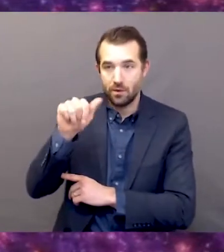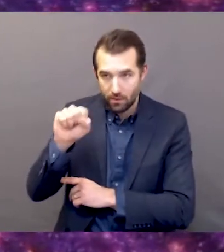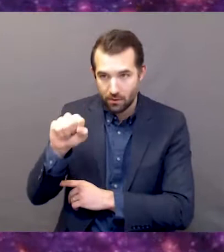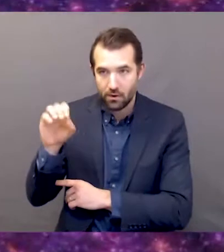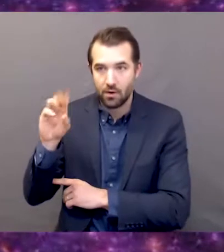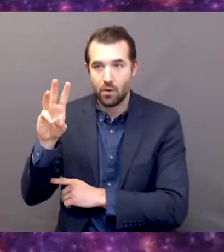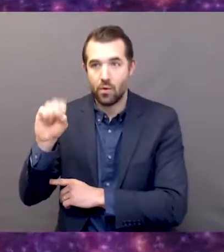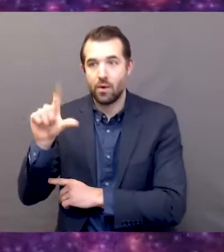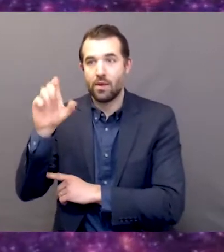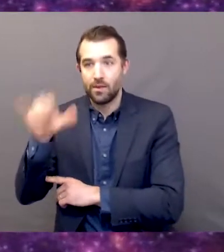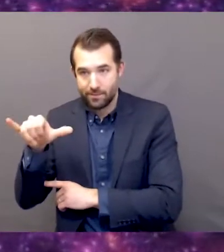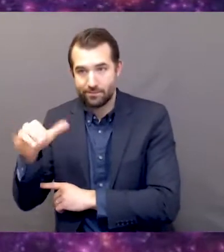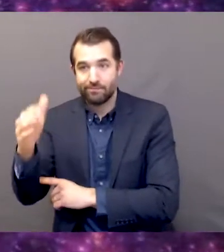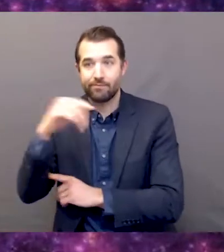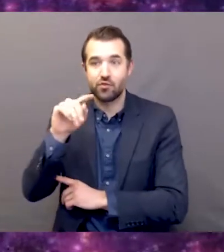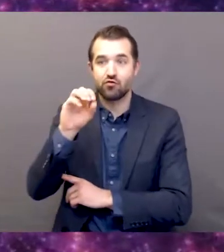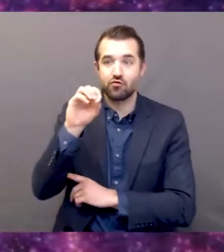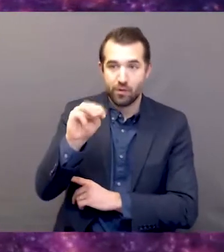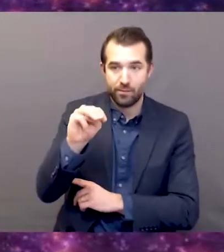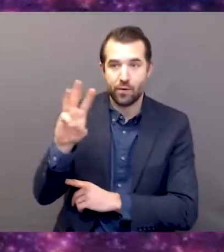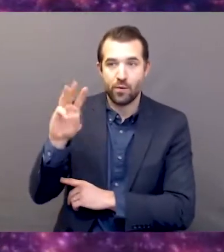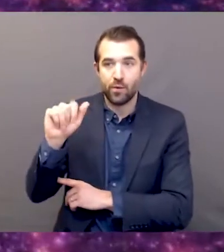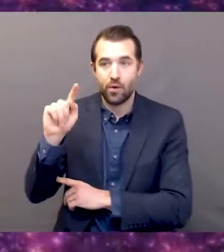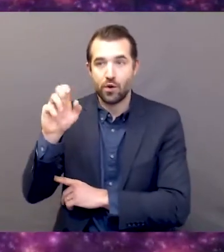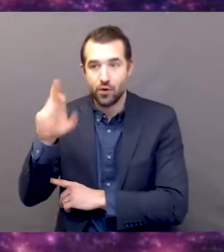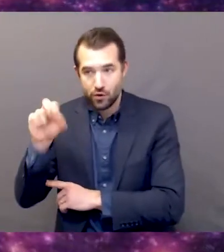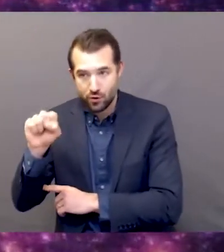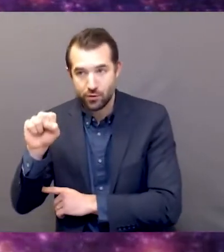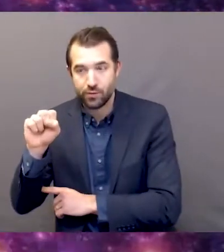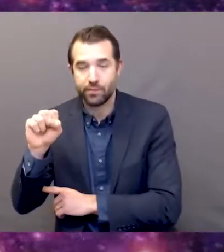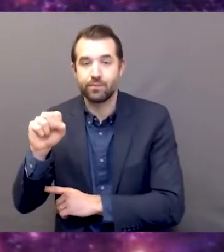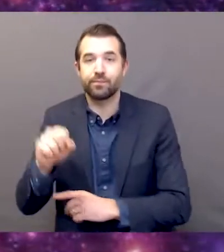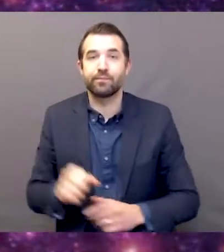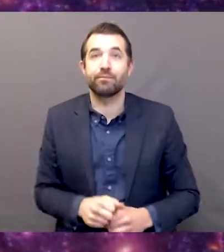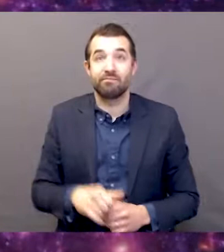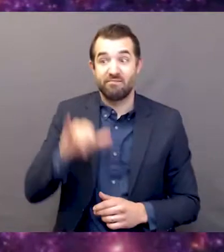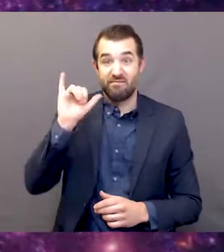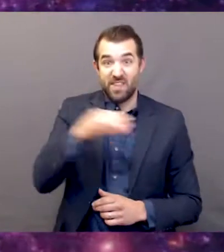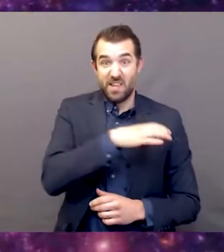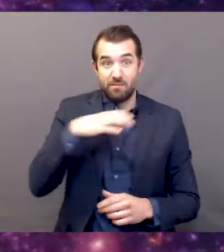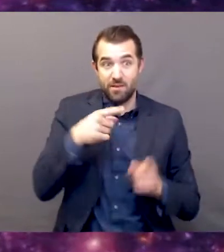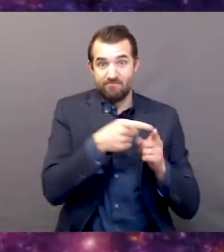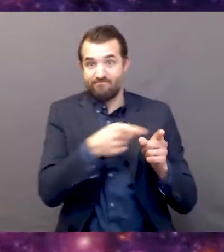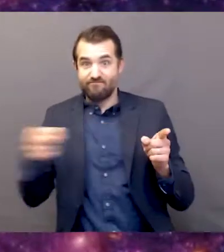Douglas Owsley of Natural History, and Tom Waters of NASM's Center for Earth and Planetary Studies.